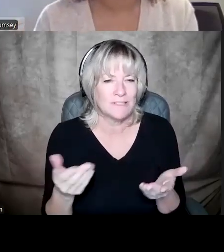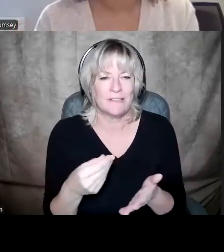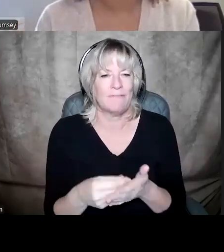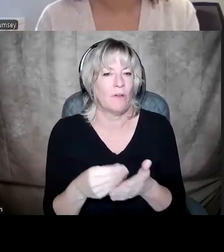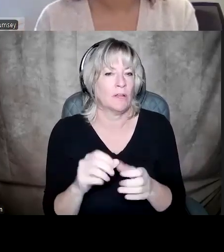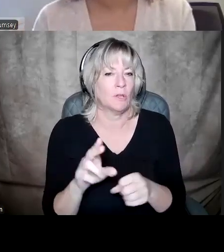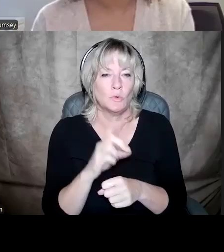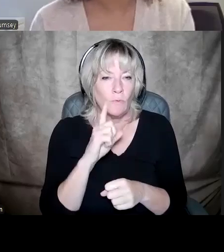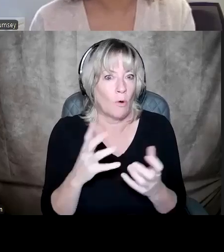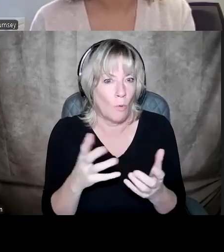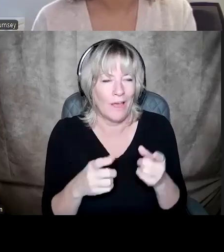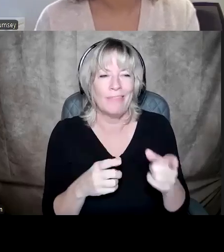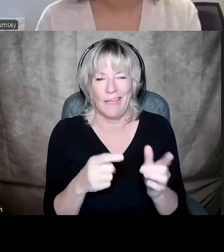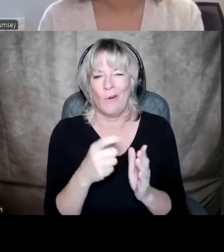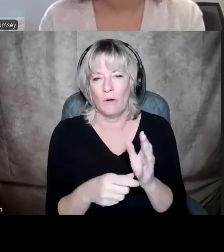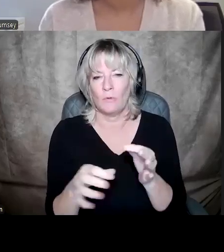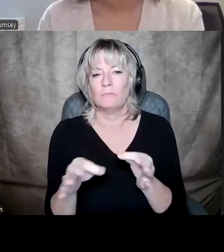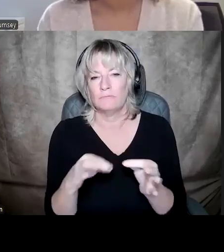used for.